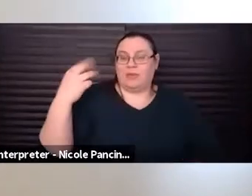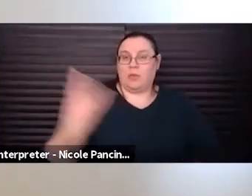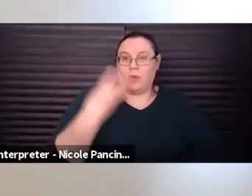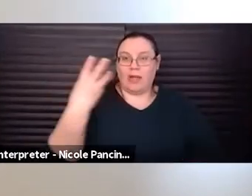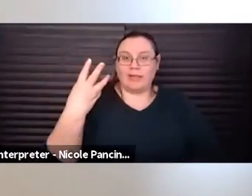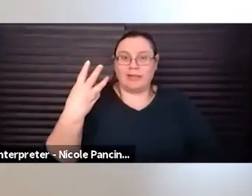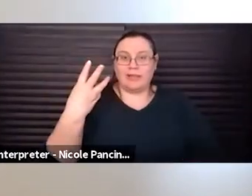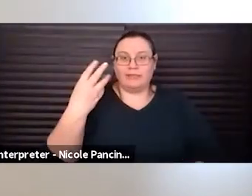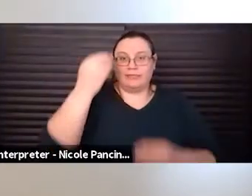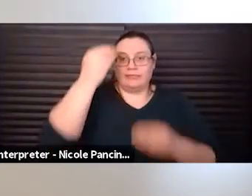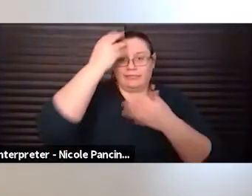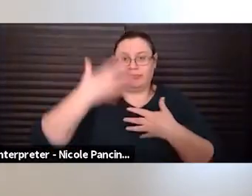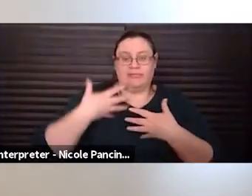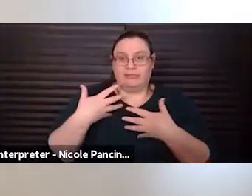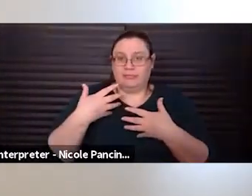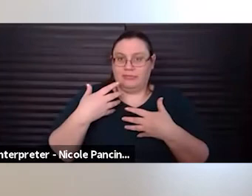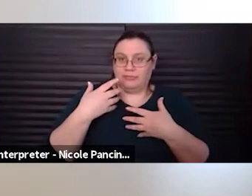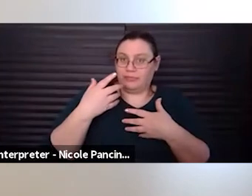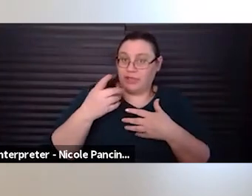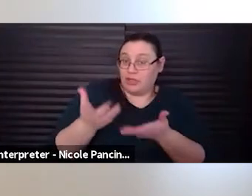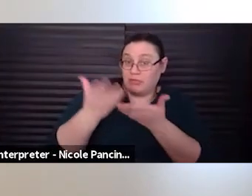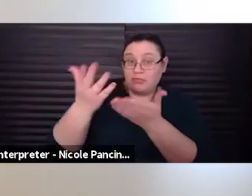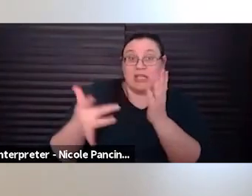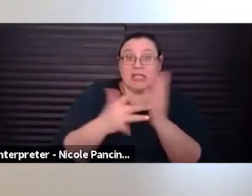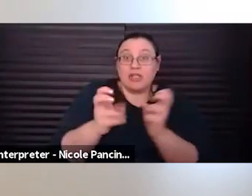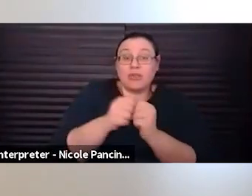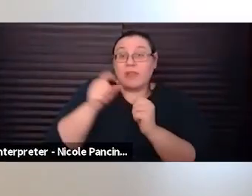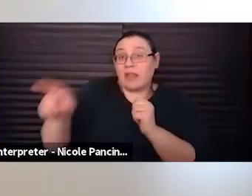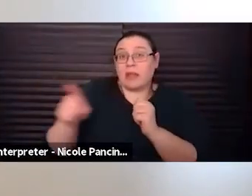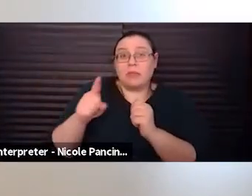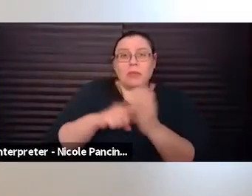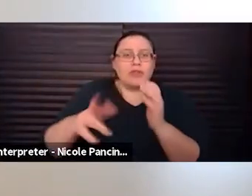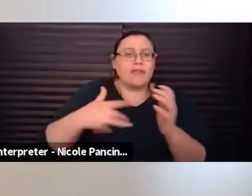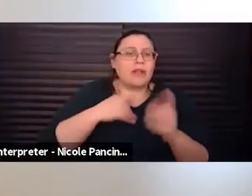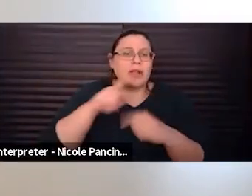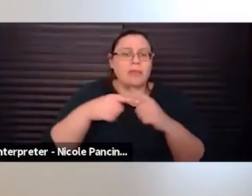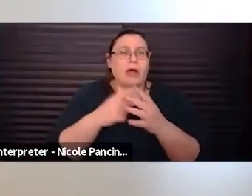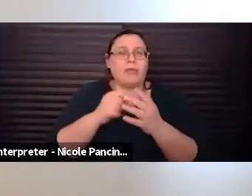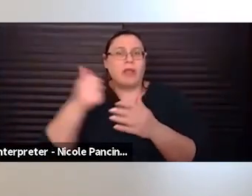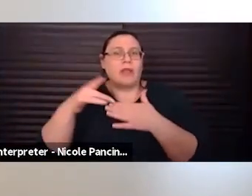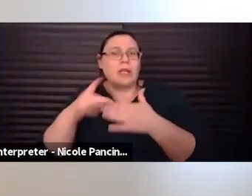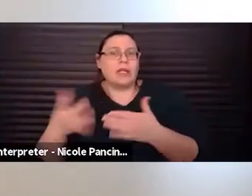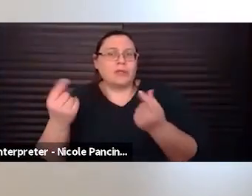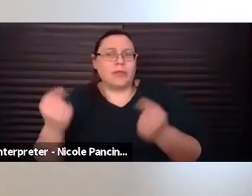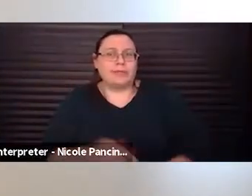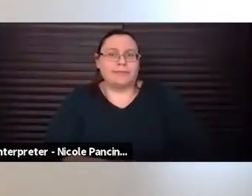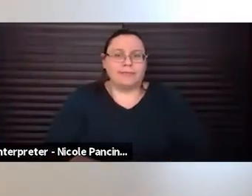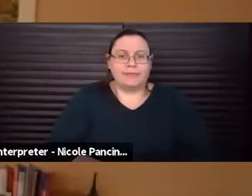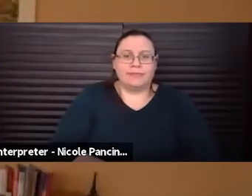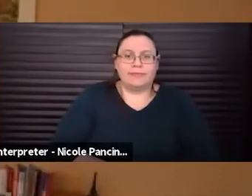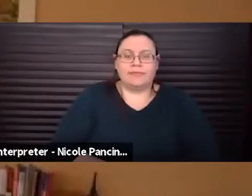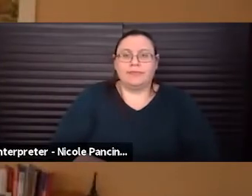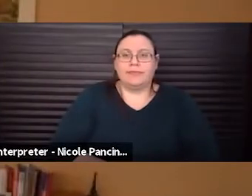the download. Did you raise these tech issues with him? And what's your reaction to what the other leaders have just said?